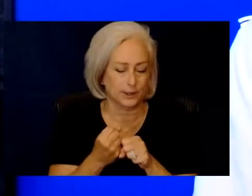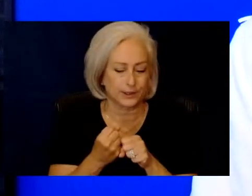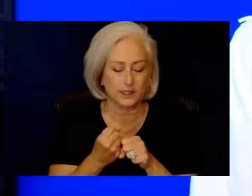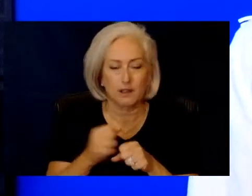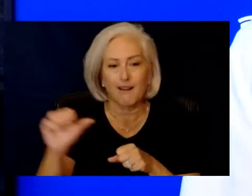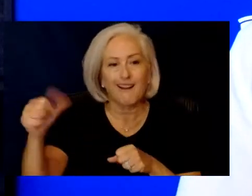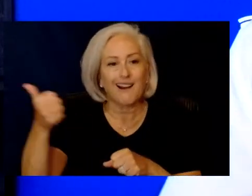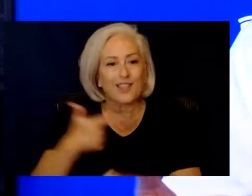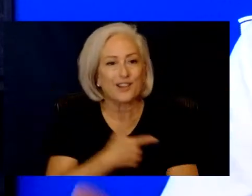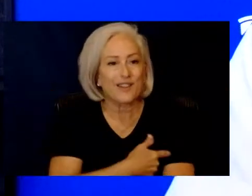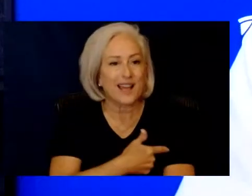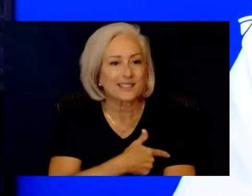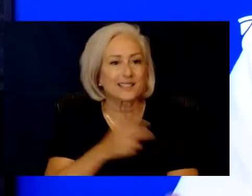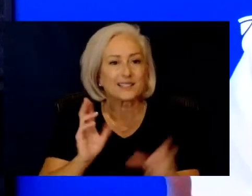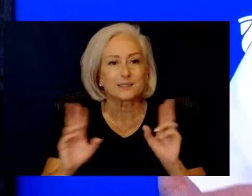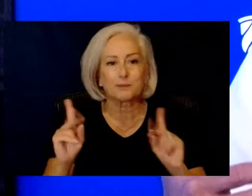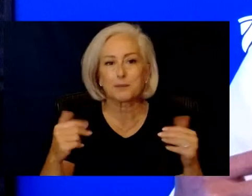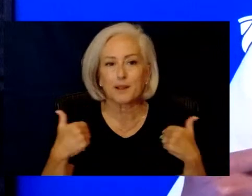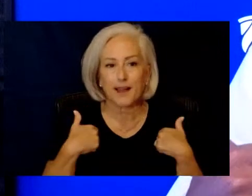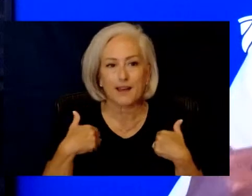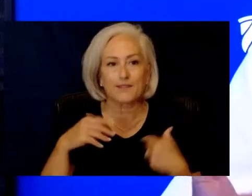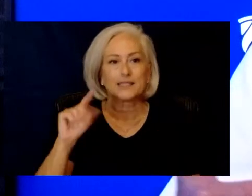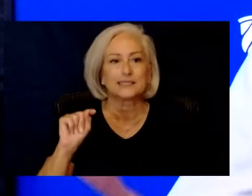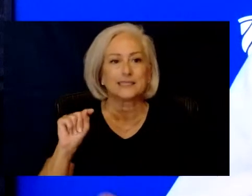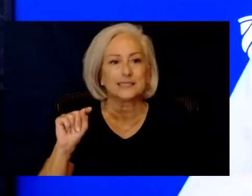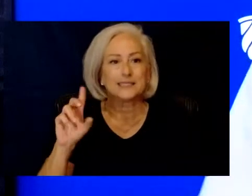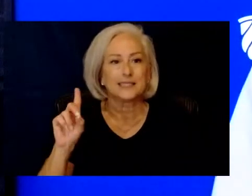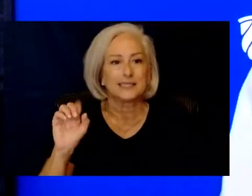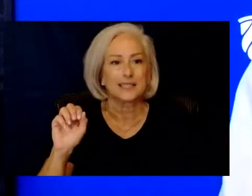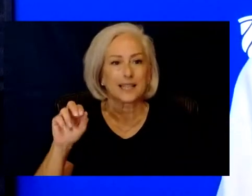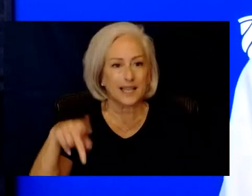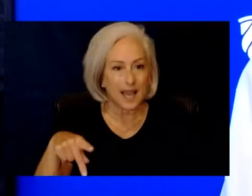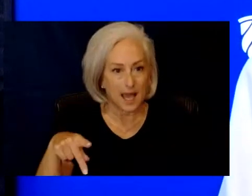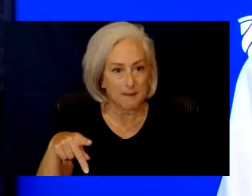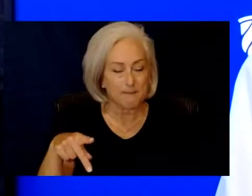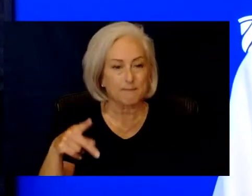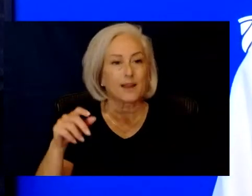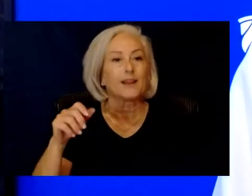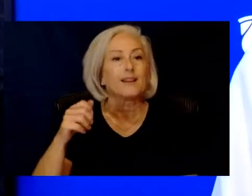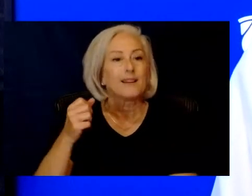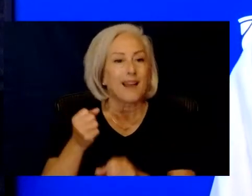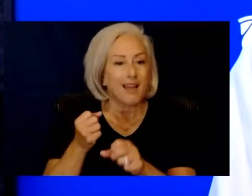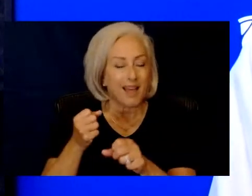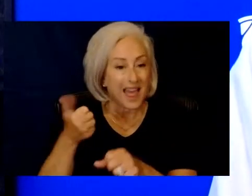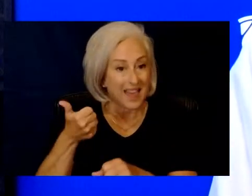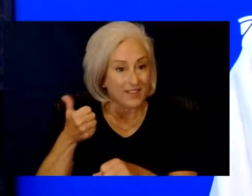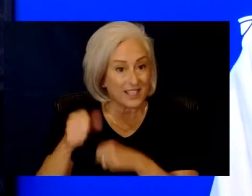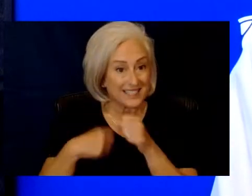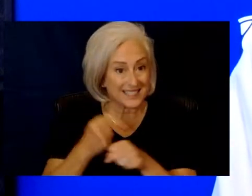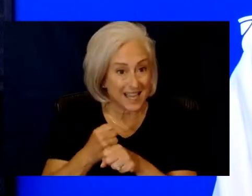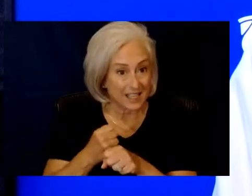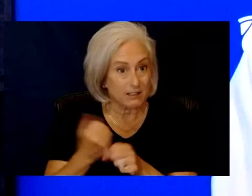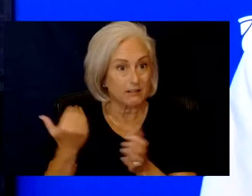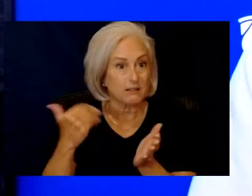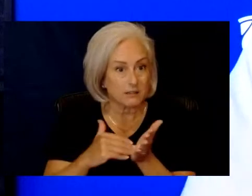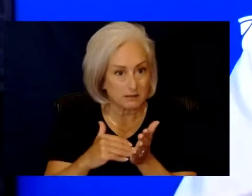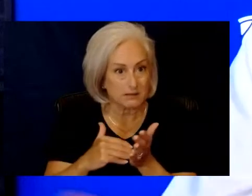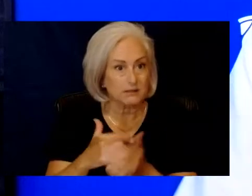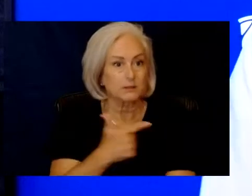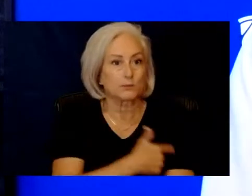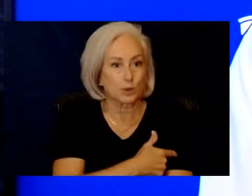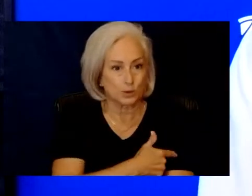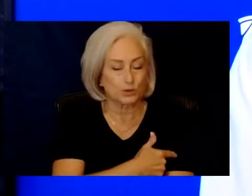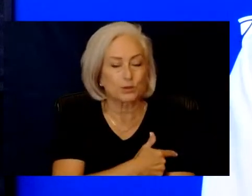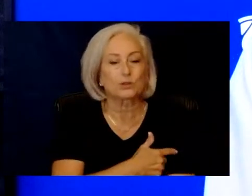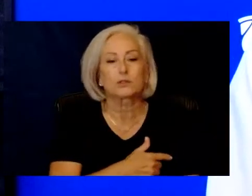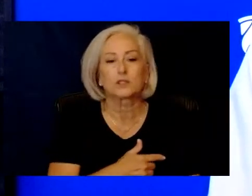that people are getting, such as the Tdap booster, every 10 years. That is a theoretical concern for sure, but we haven't seen